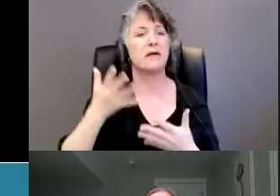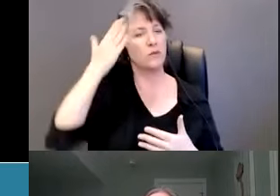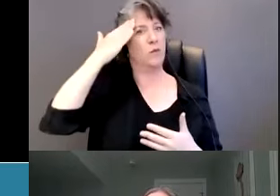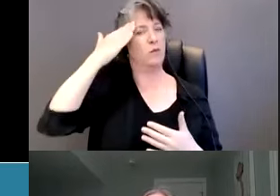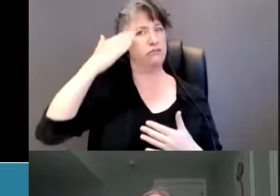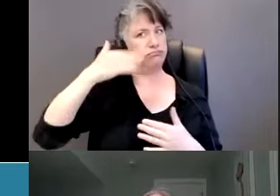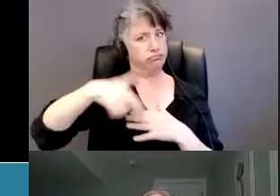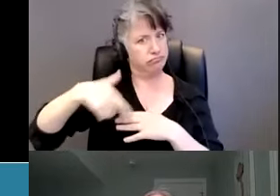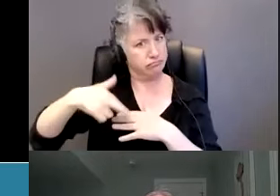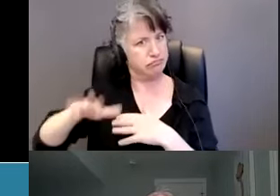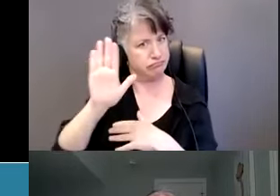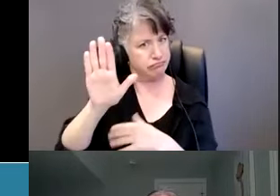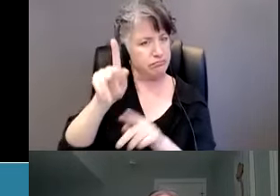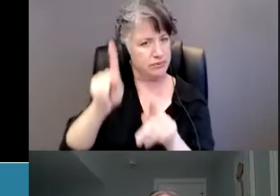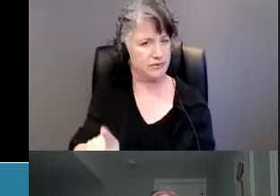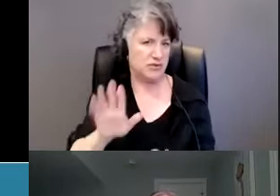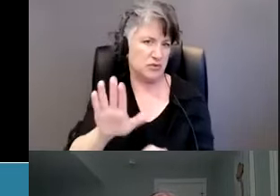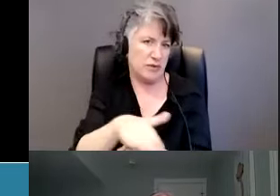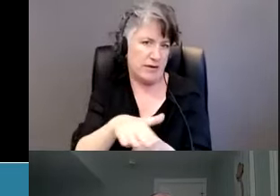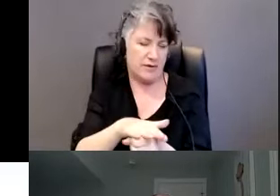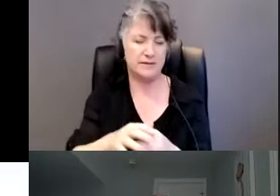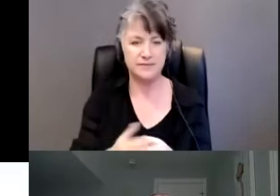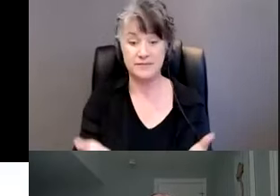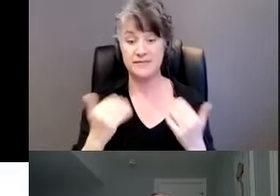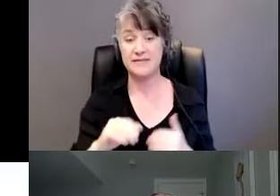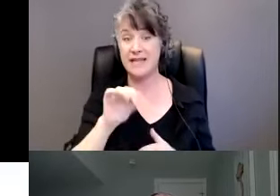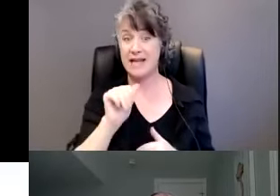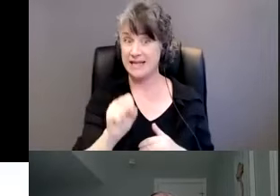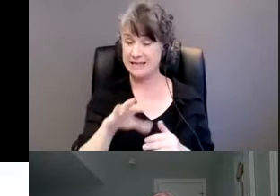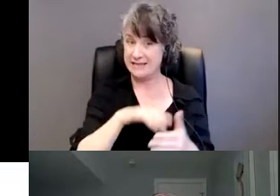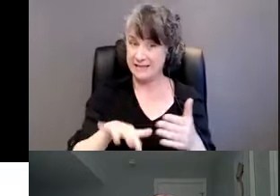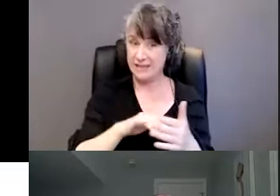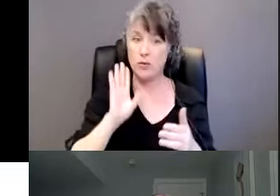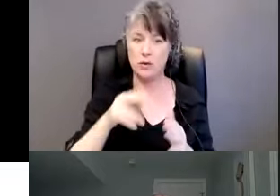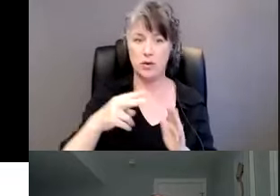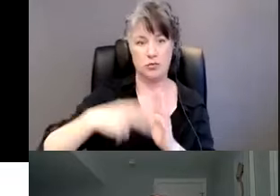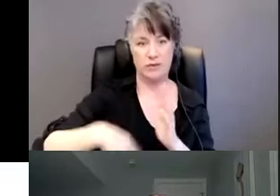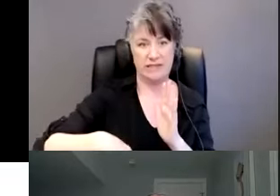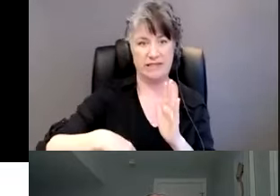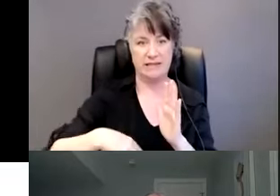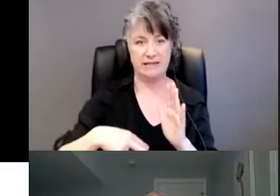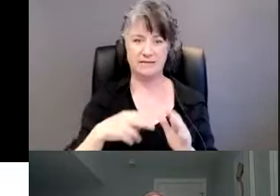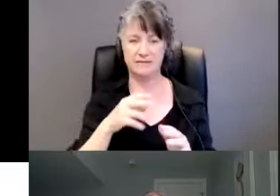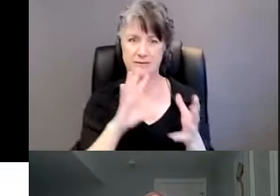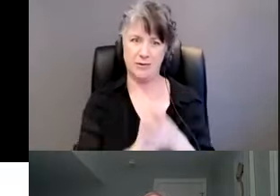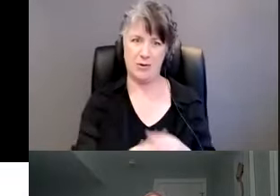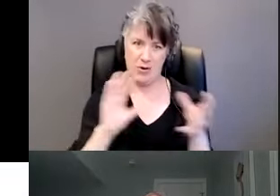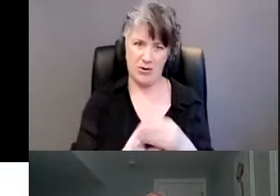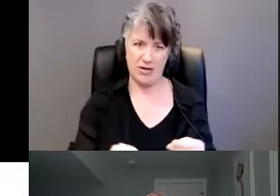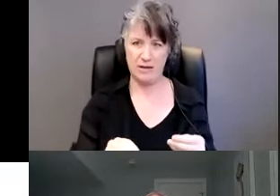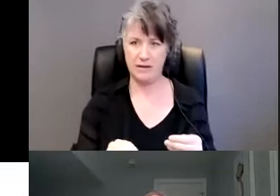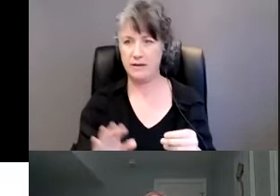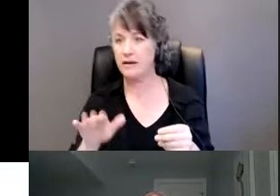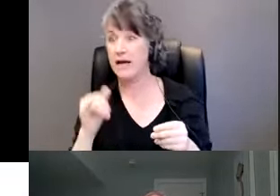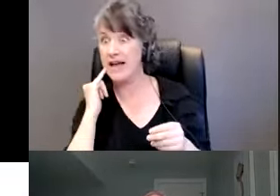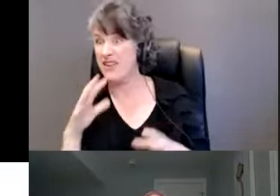So we're going to move on to the case study. So I'm going to read the story of Mr. Smith, and then we're going to have